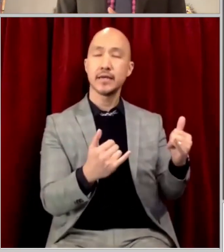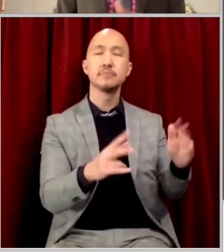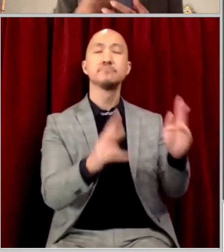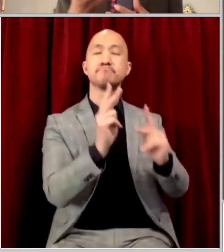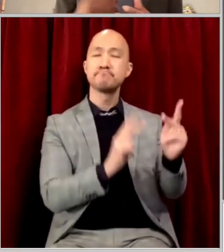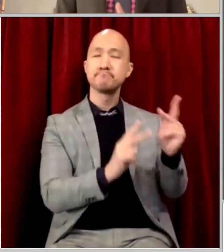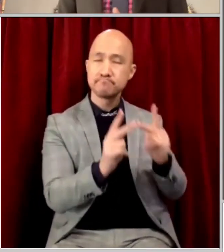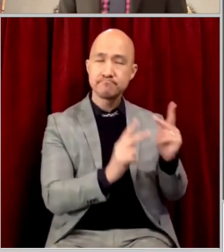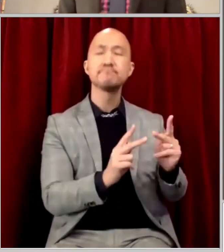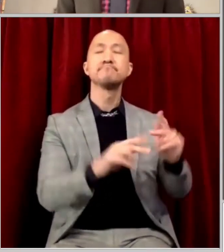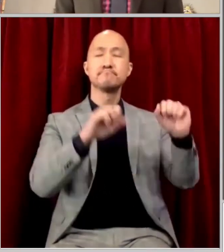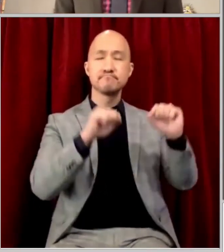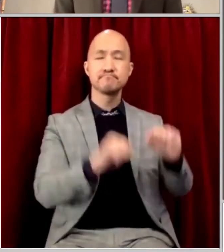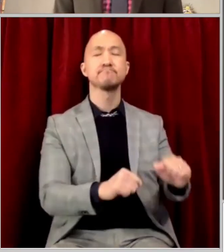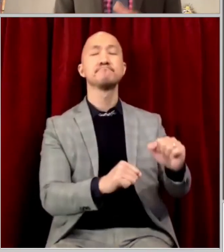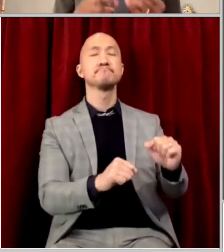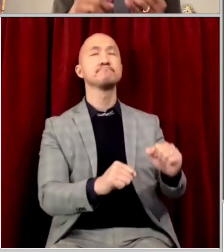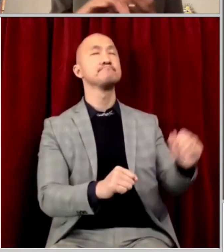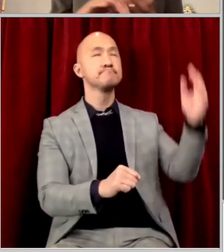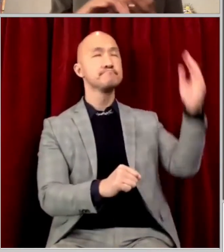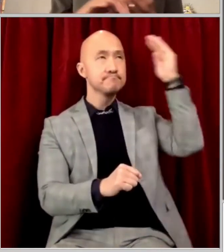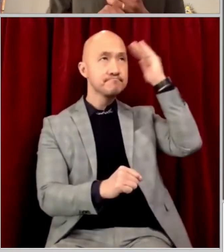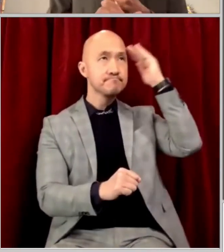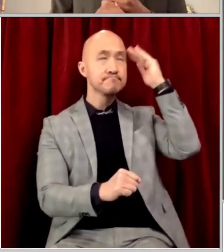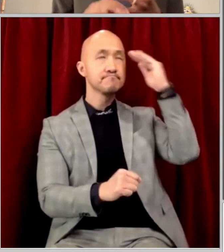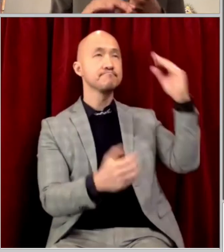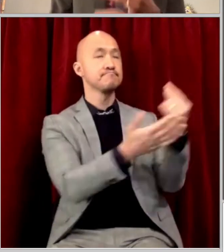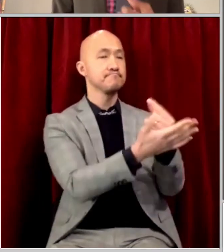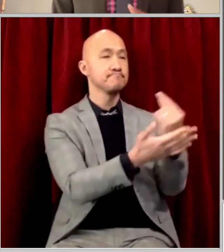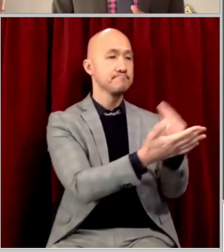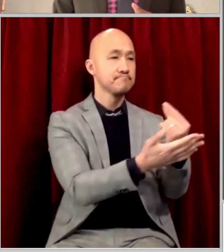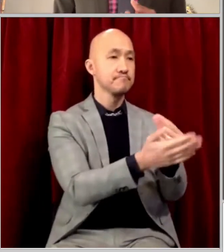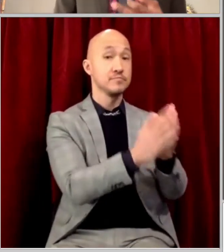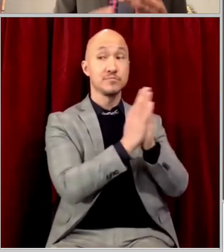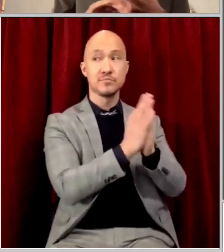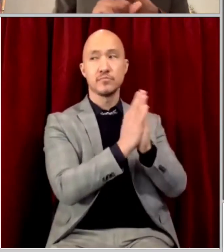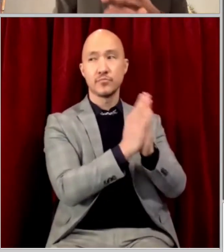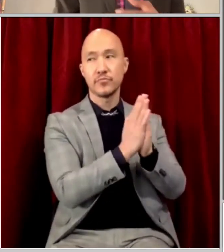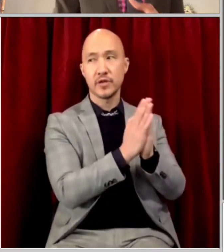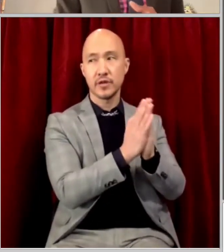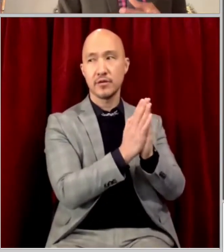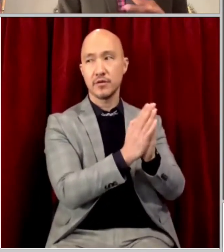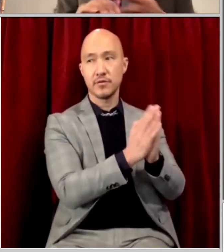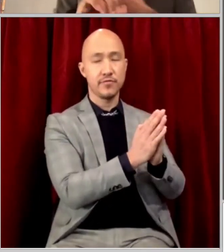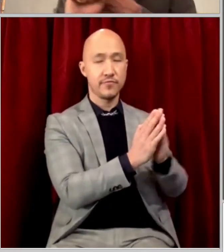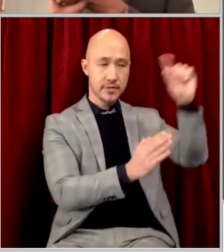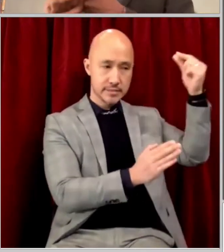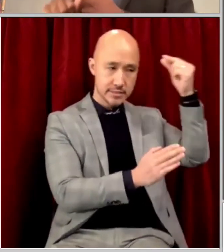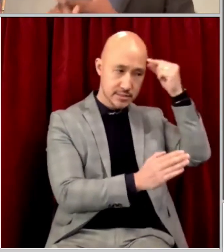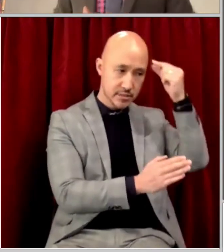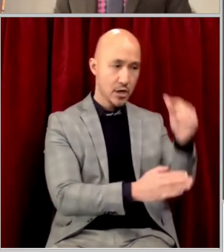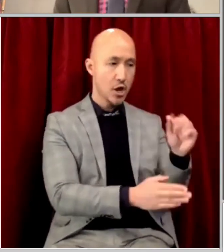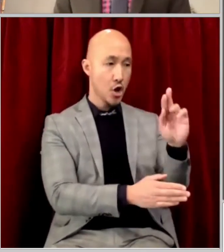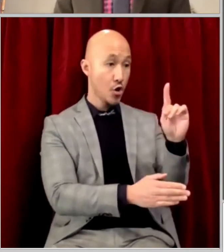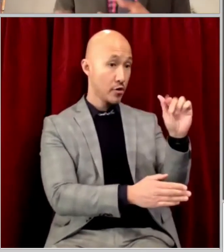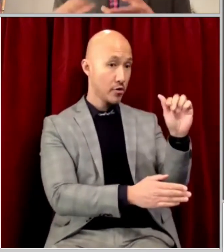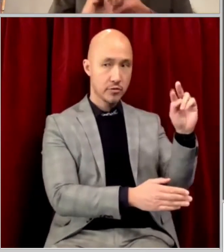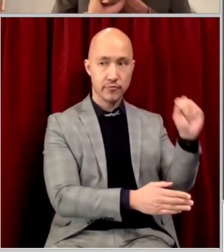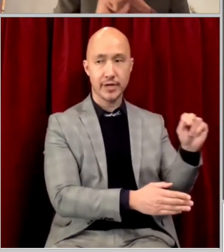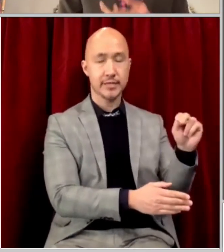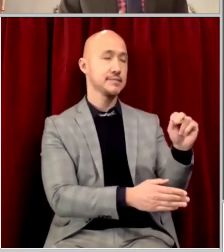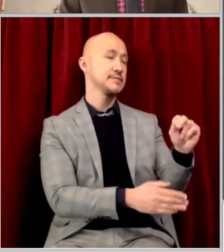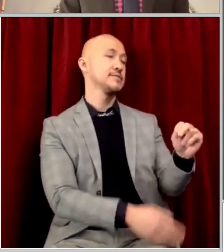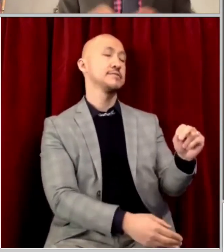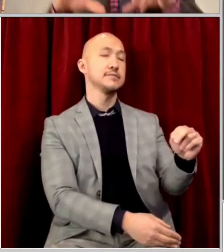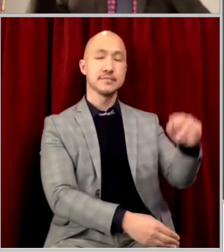know you as you want to be known. We pray for the wisdom of the leaders of Ukraine, the leaders of the West, the leaders of Russia, the